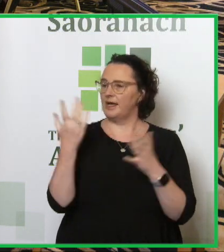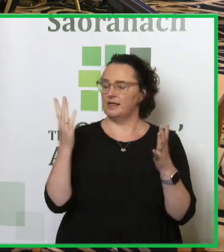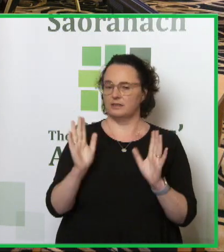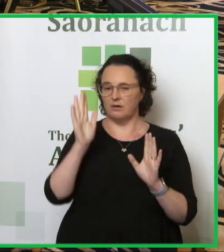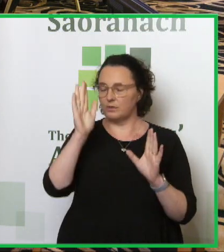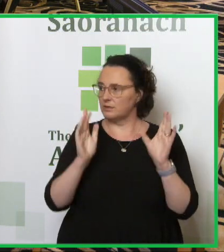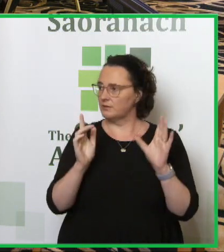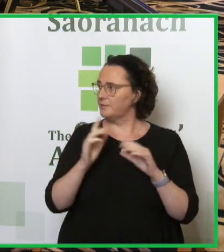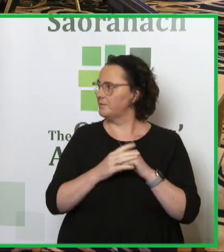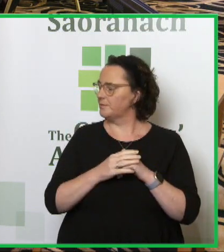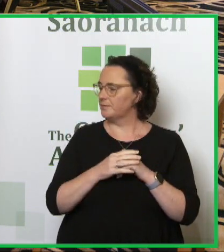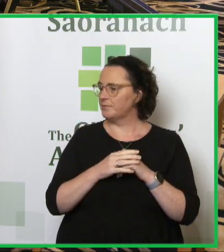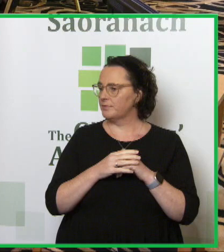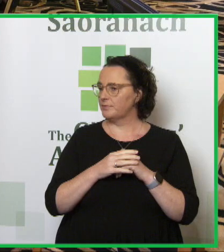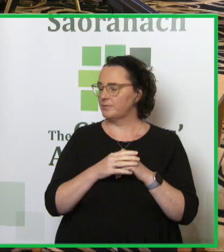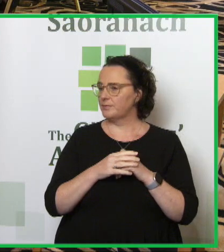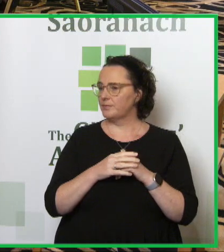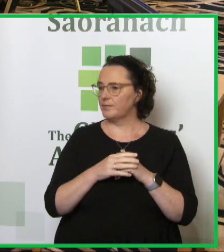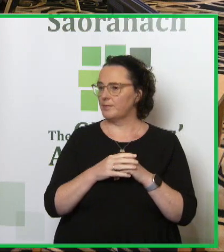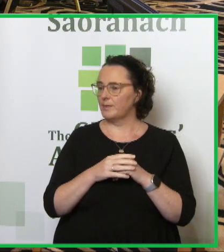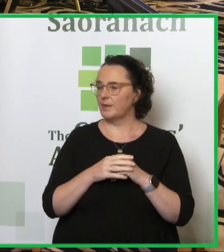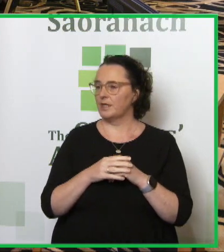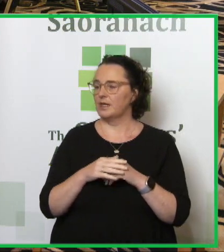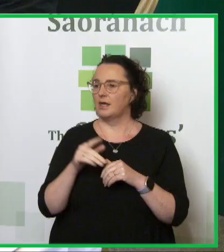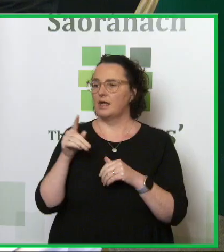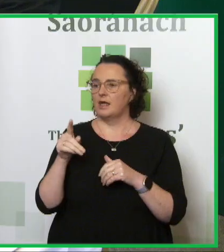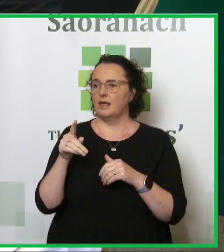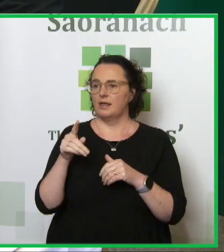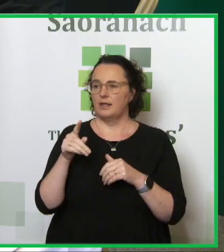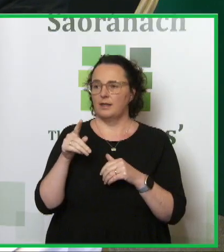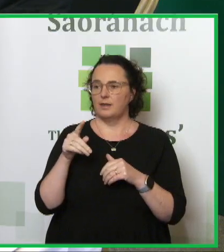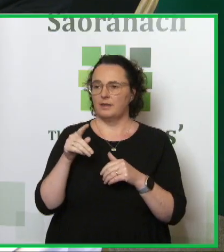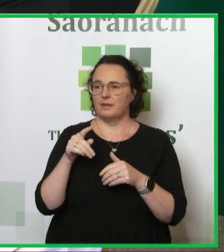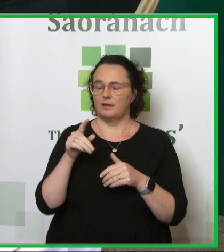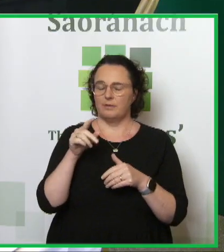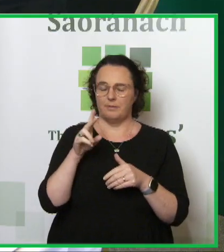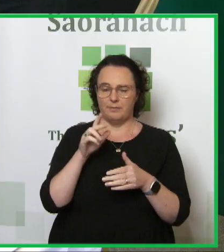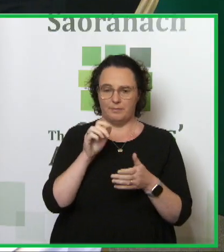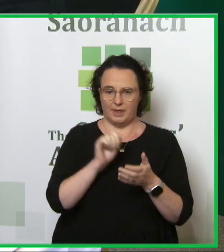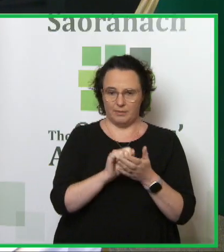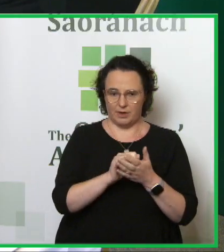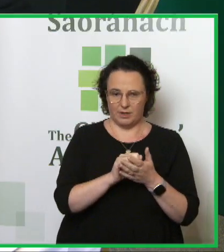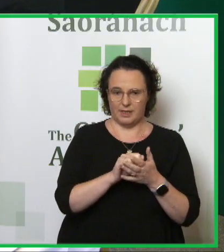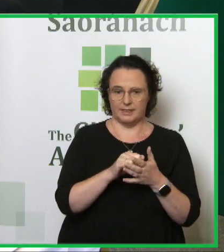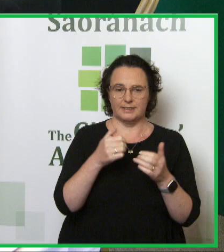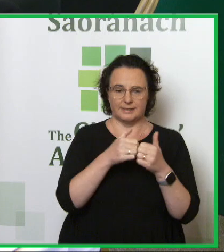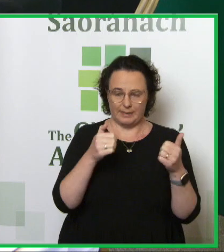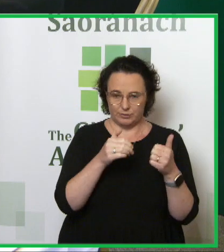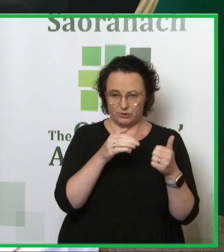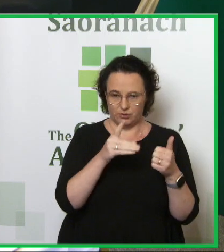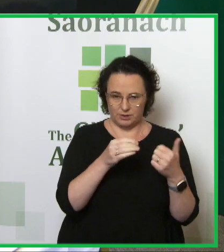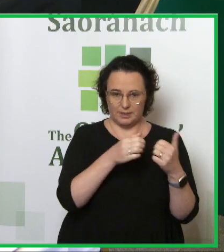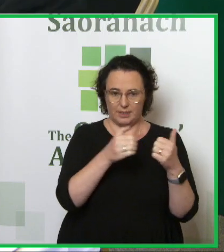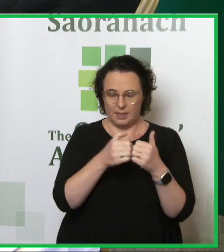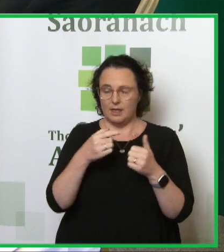A lot of people are talking. The ballot papers, by voting on individual drugs, you can still end up with the same